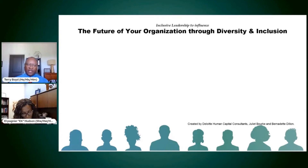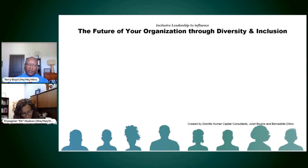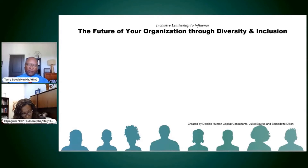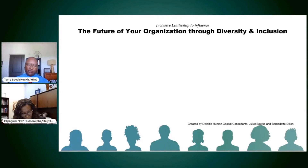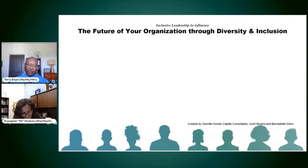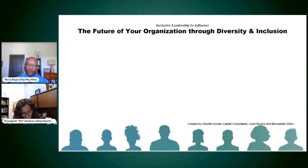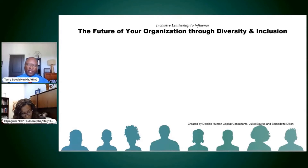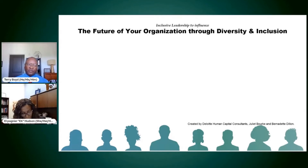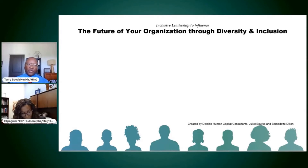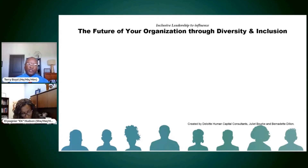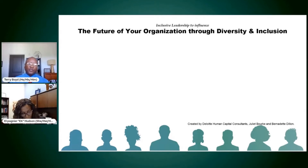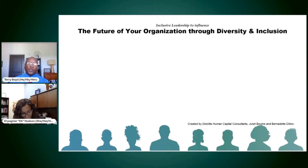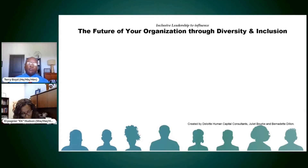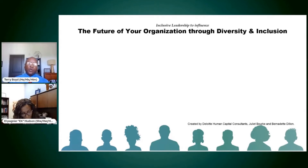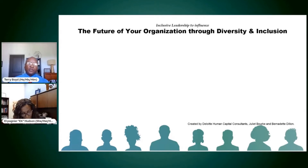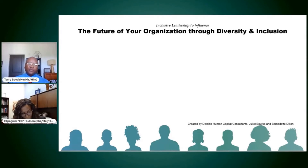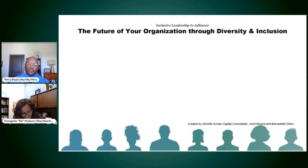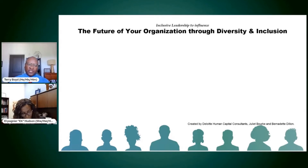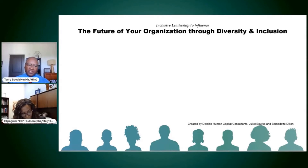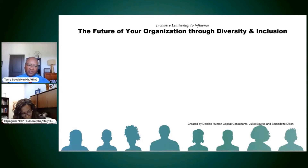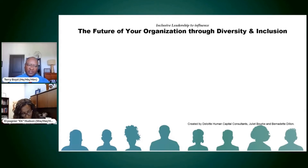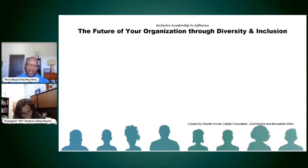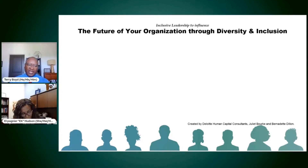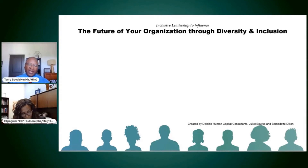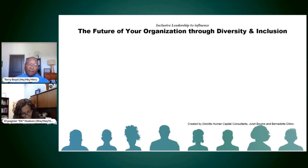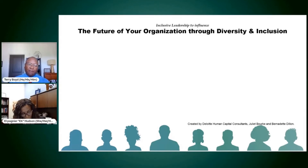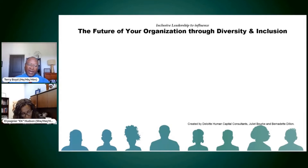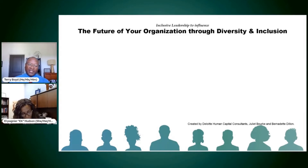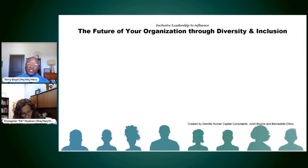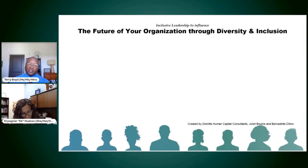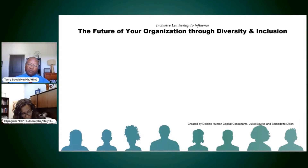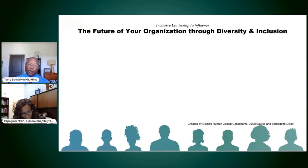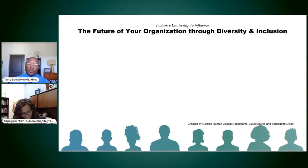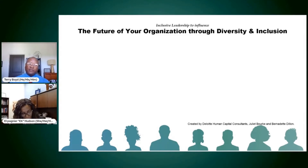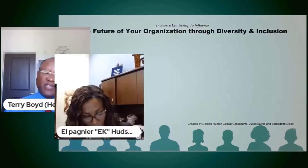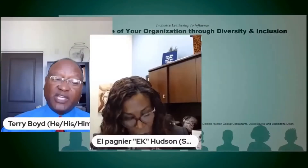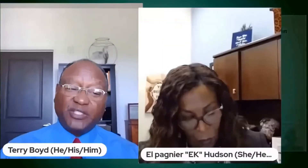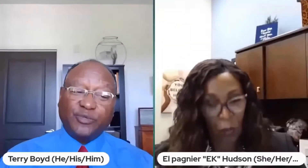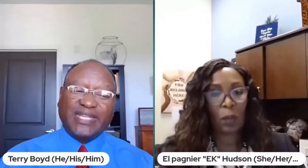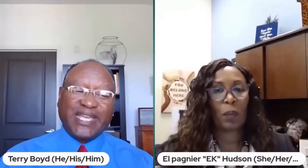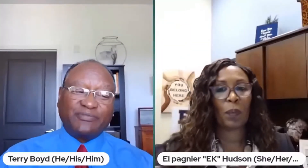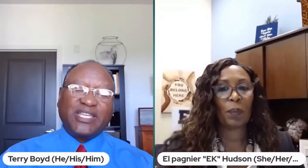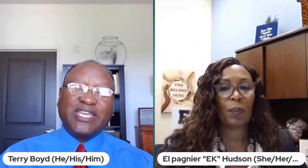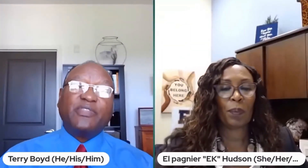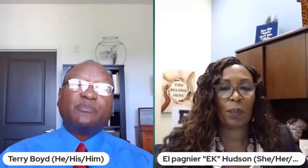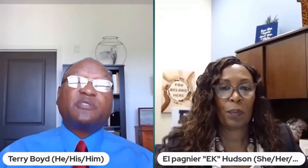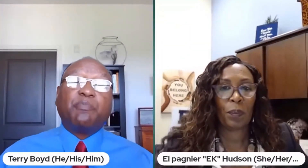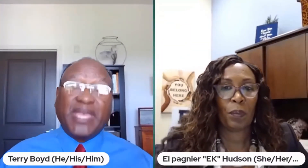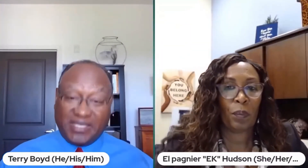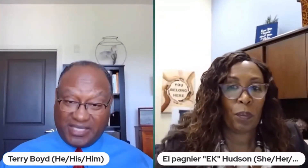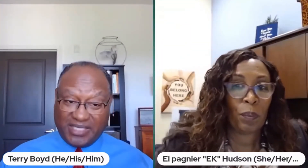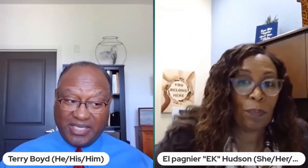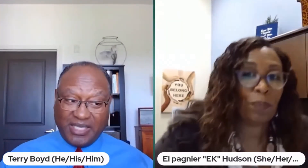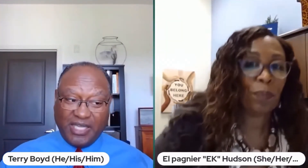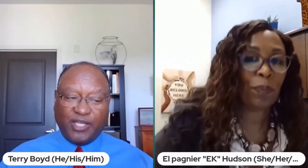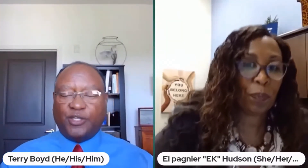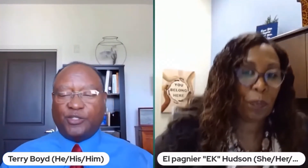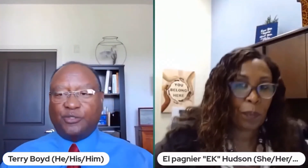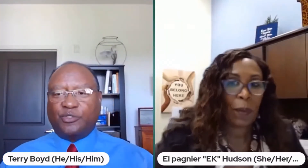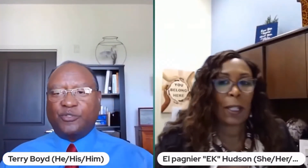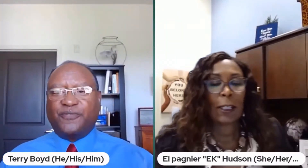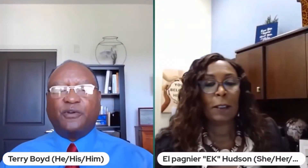developmental programs to their board of trustees but it's important if they do that they have to give them space